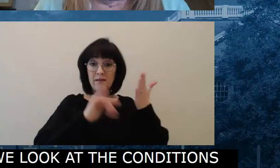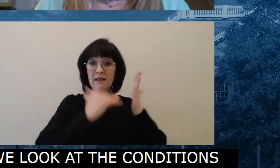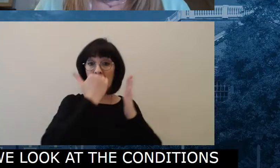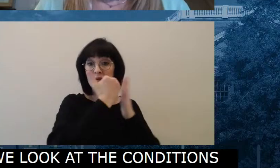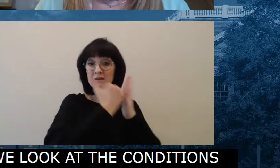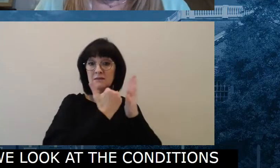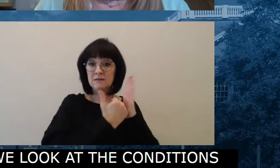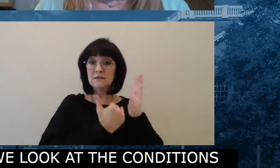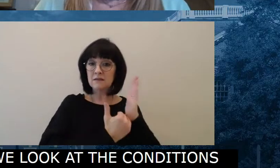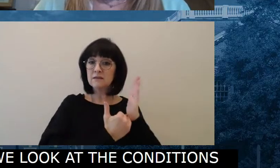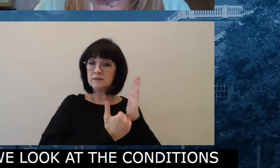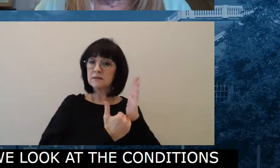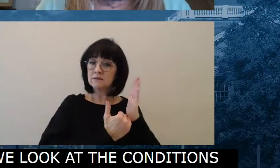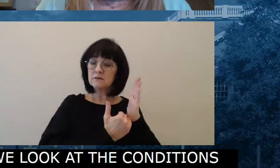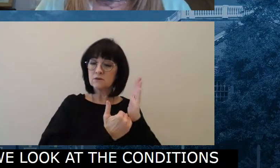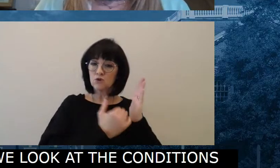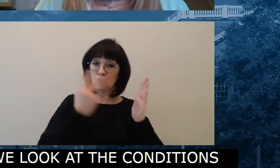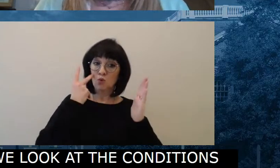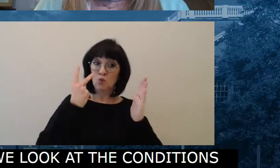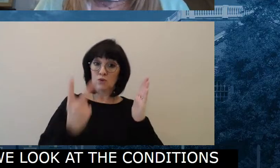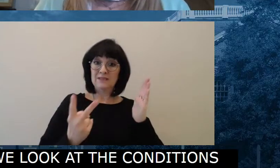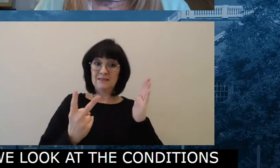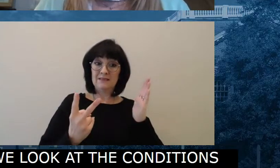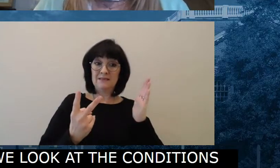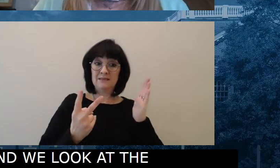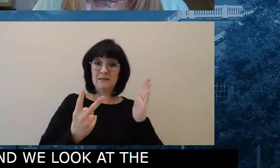higher incidence of those